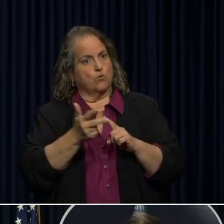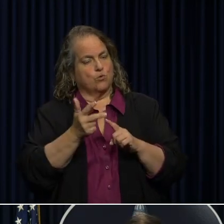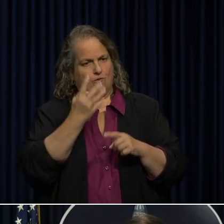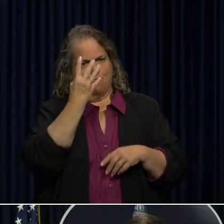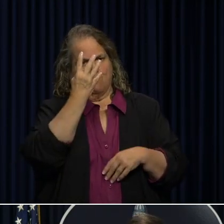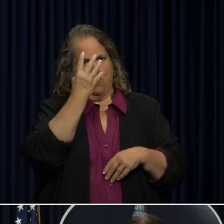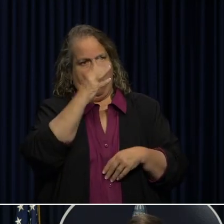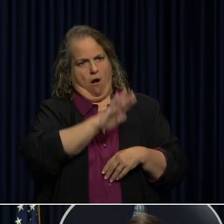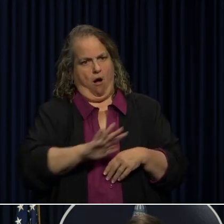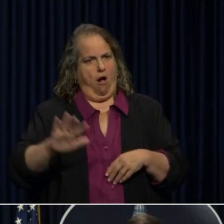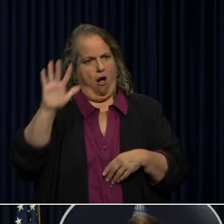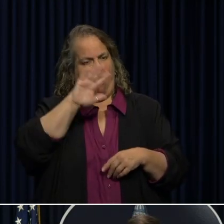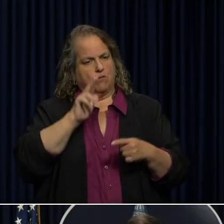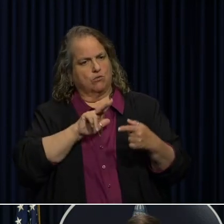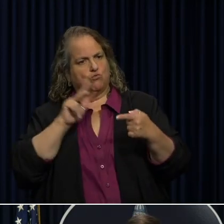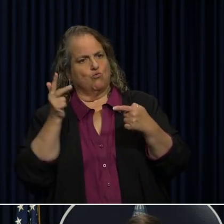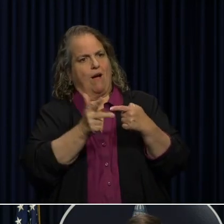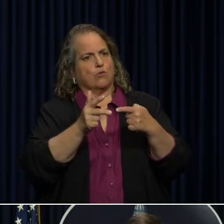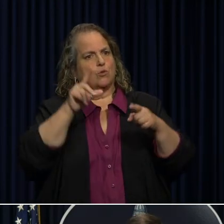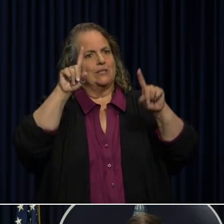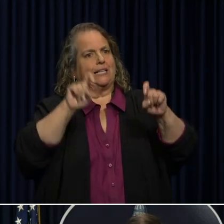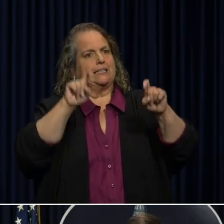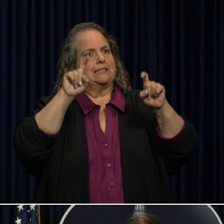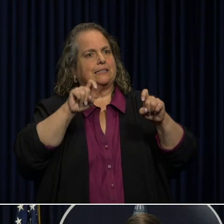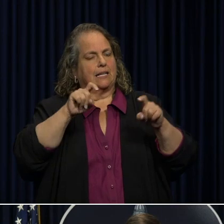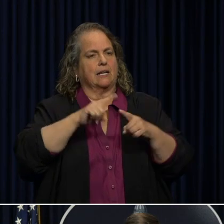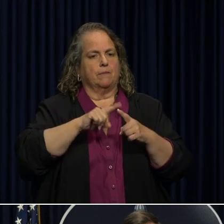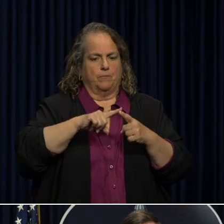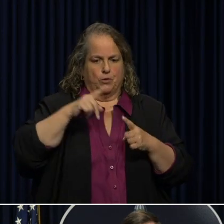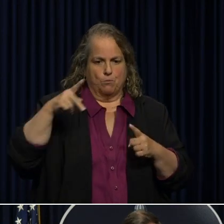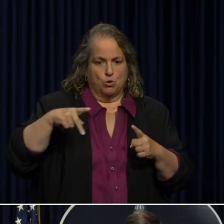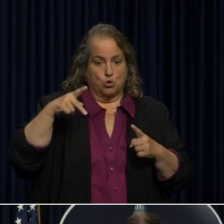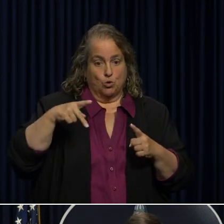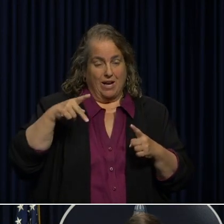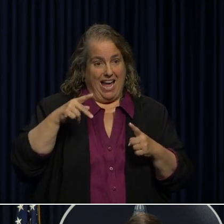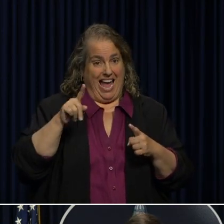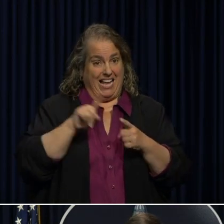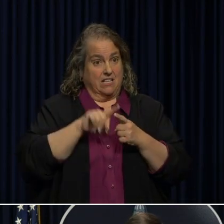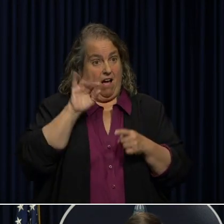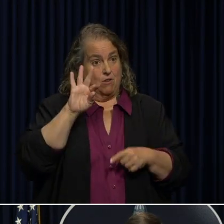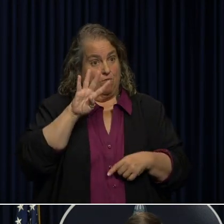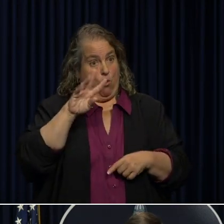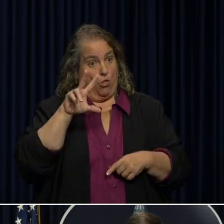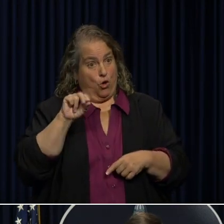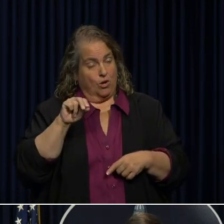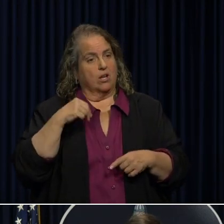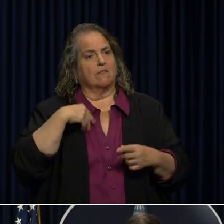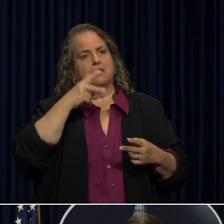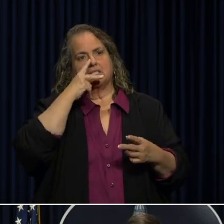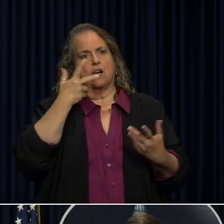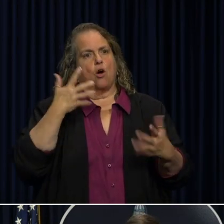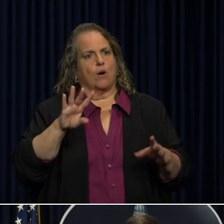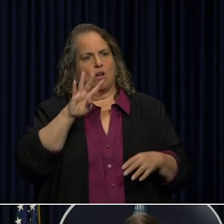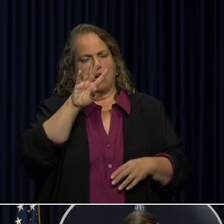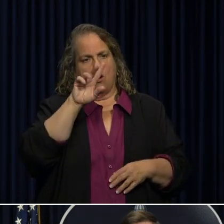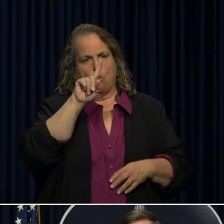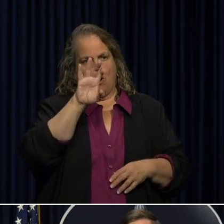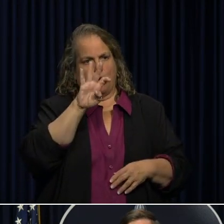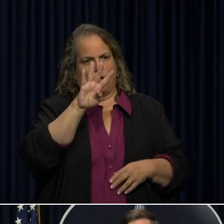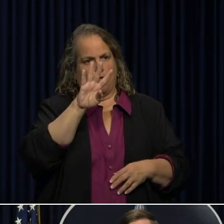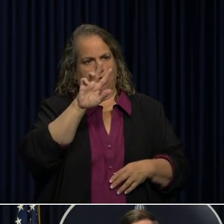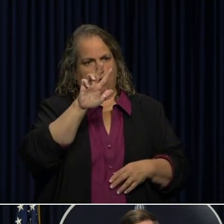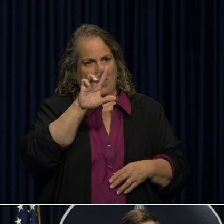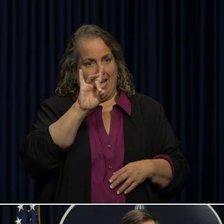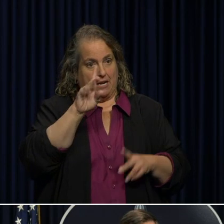4 across the Commonwealth open today. Paducah, as of 4:30, had seen 138 people. Let's increase